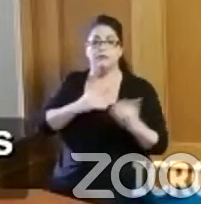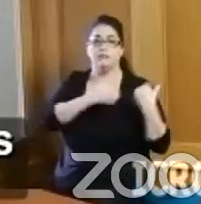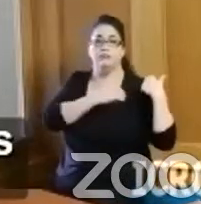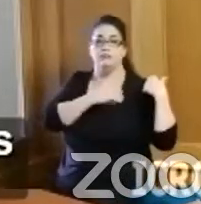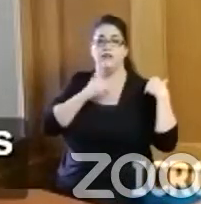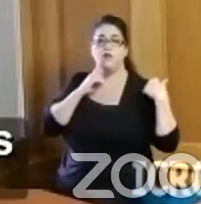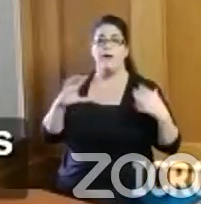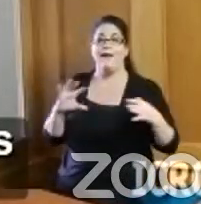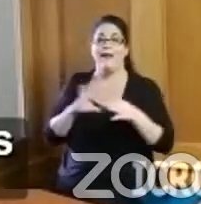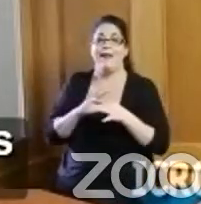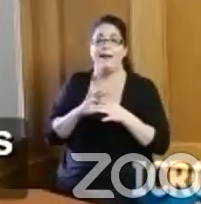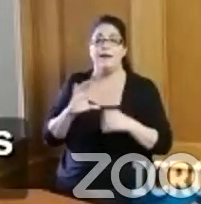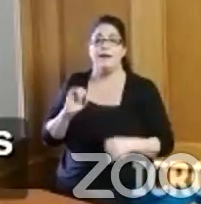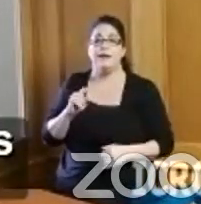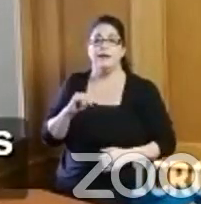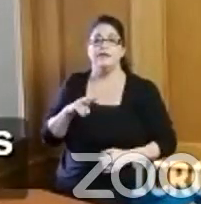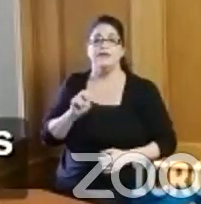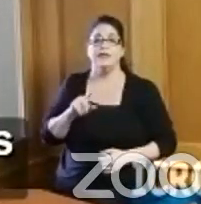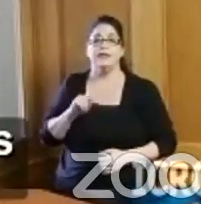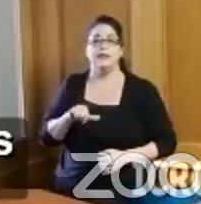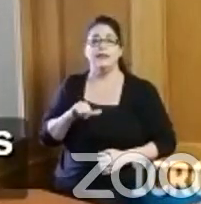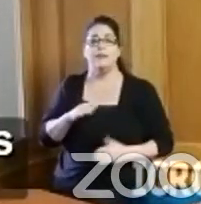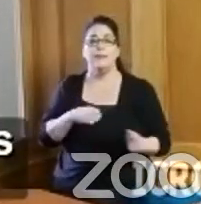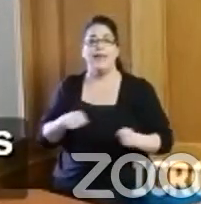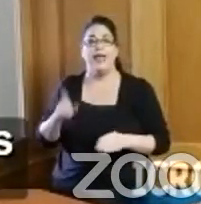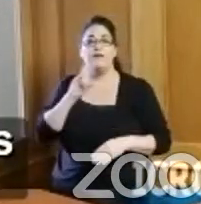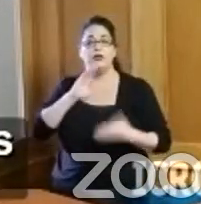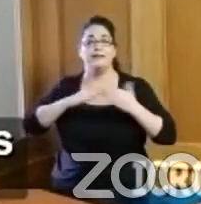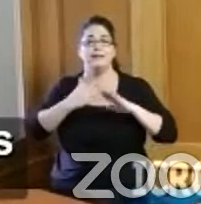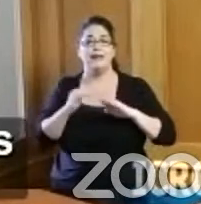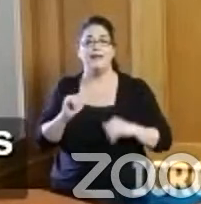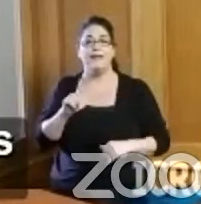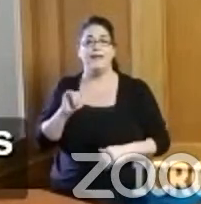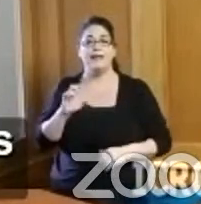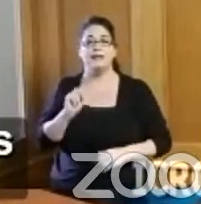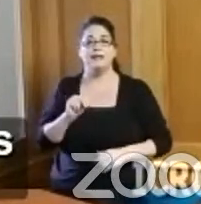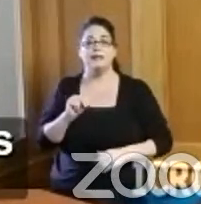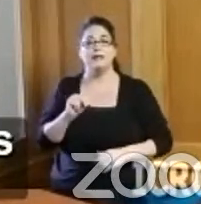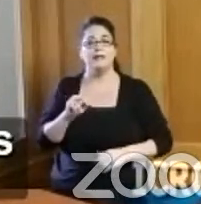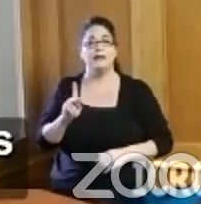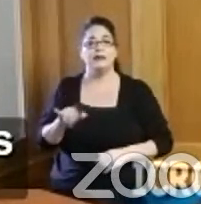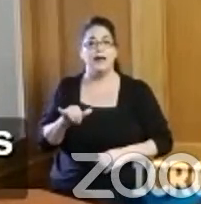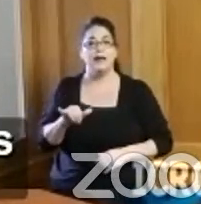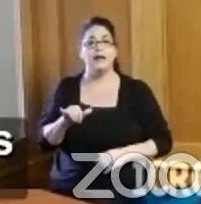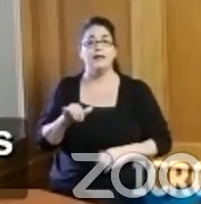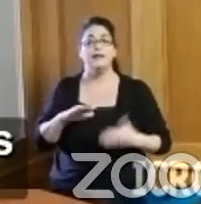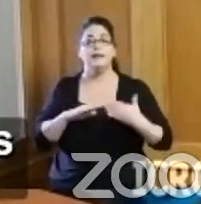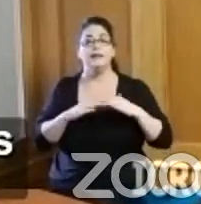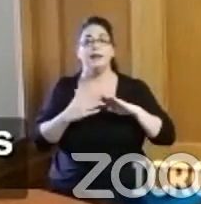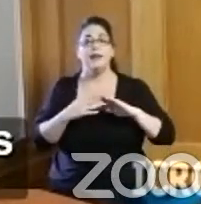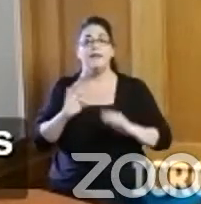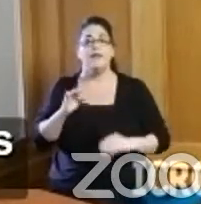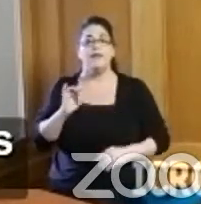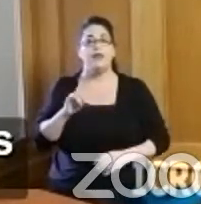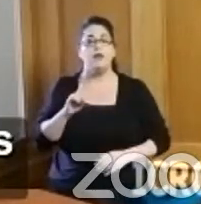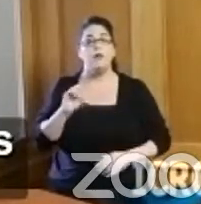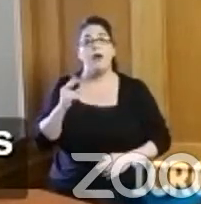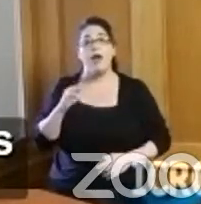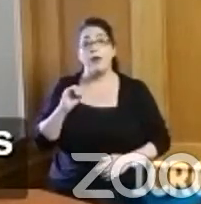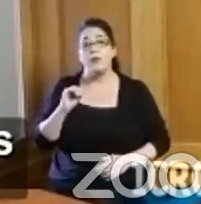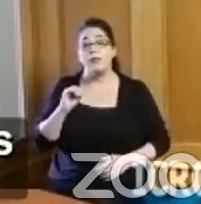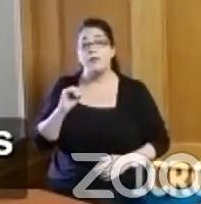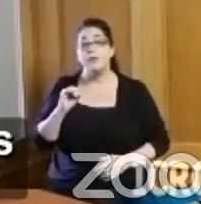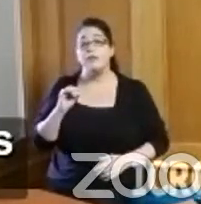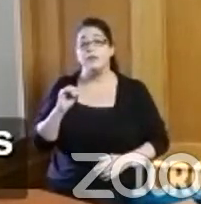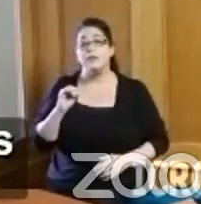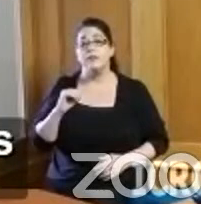connectivity plans for cities like Lexington, Kentucky, city of Fairfield, Ohio. I